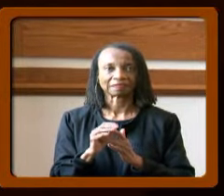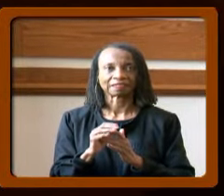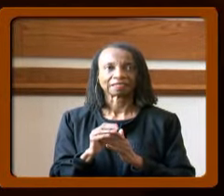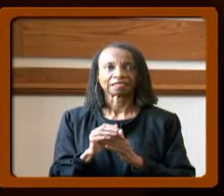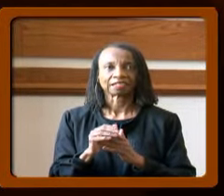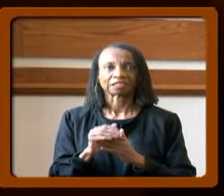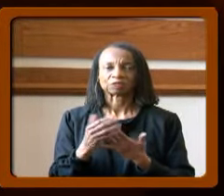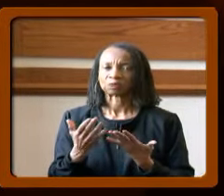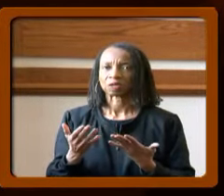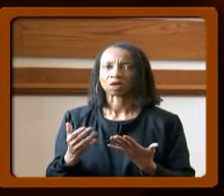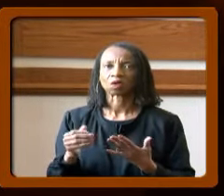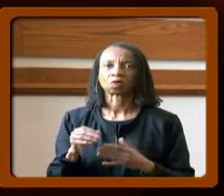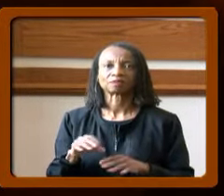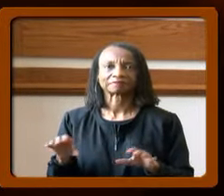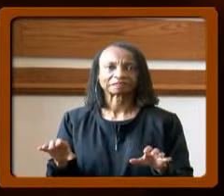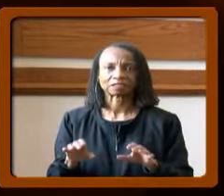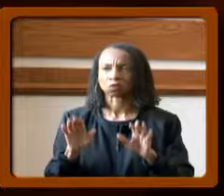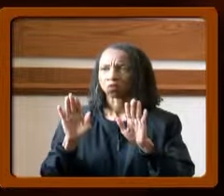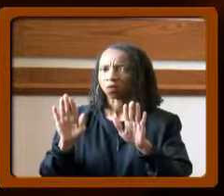many other signs,